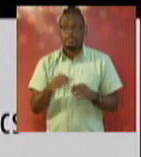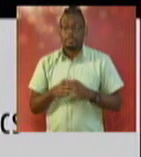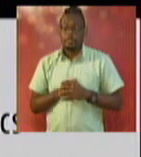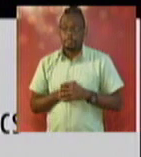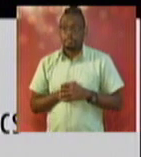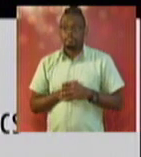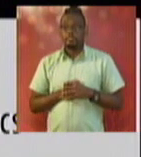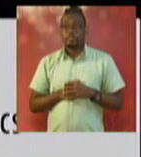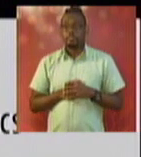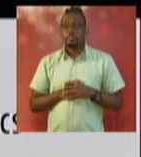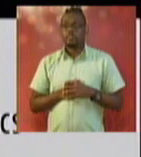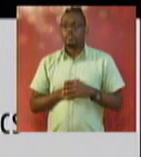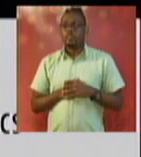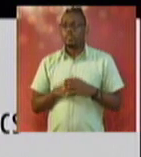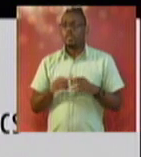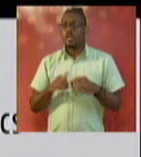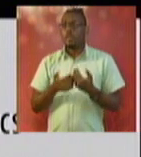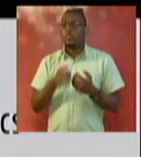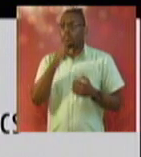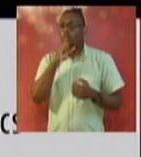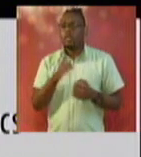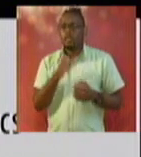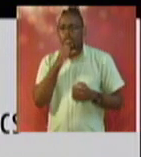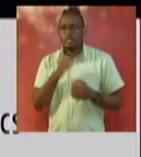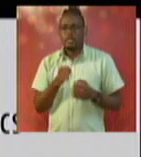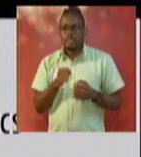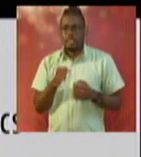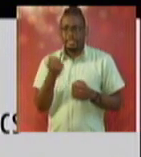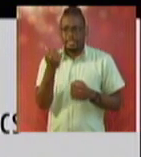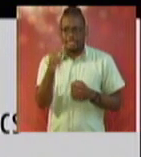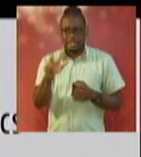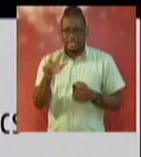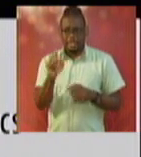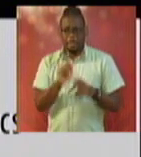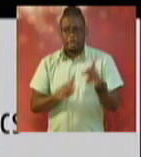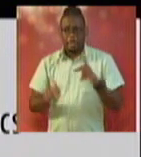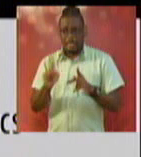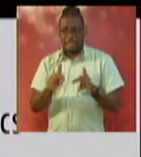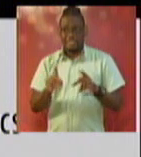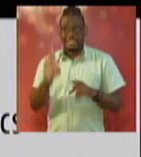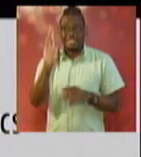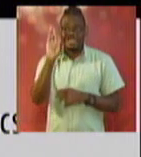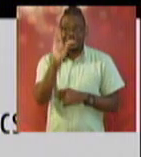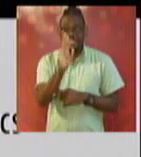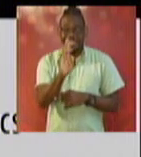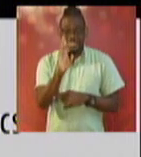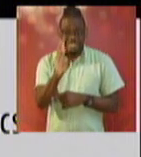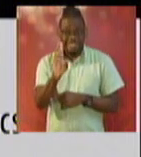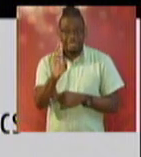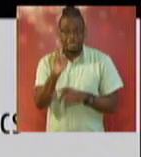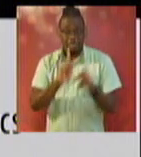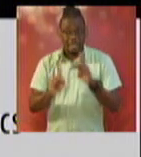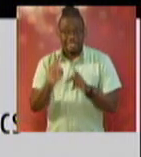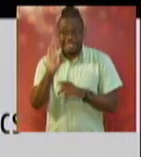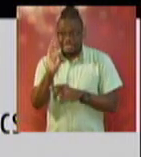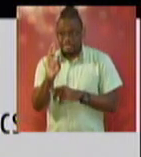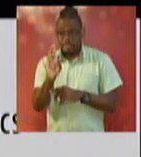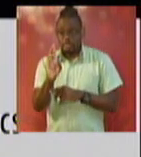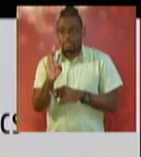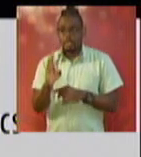the ages of those people. Of those 13 deaths, 6 of those deaths were in people over